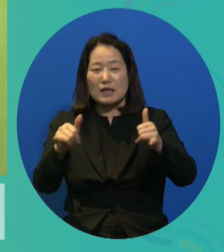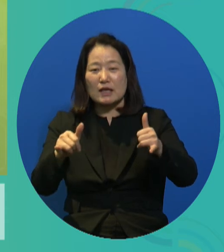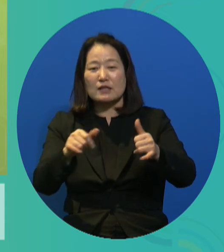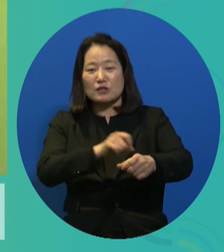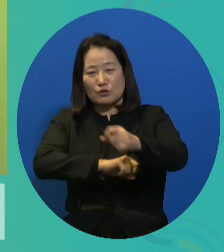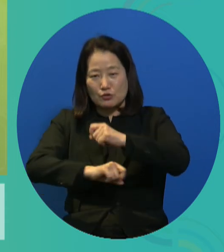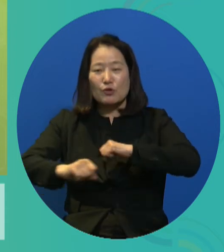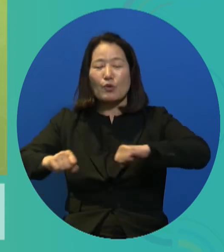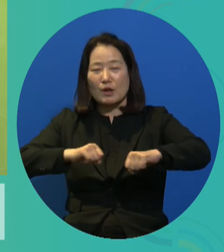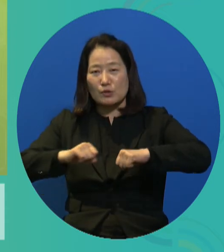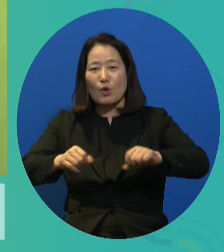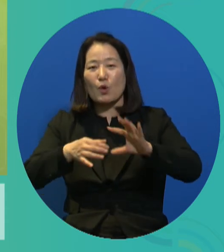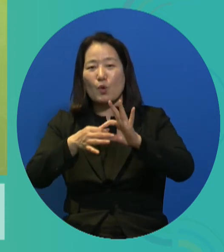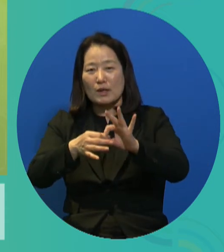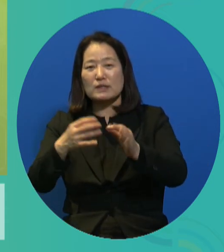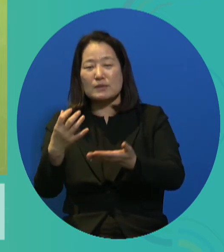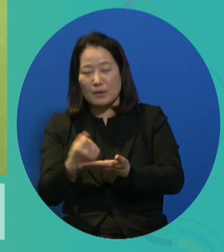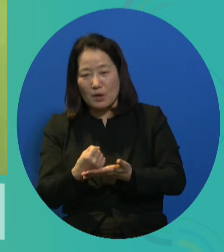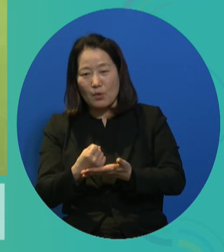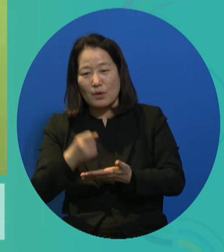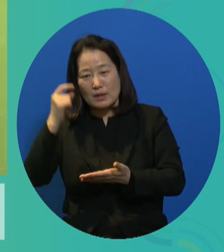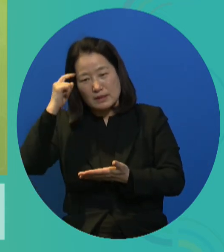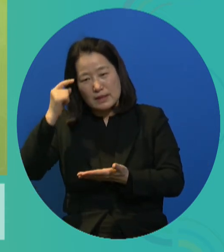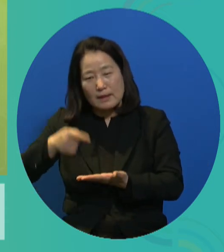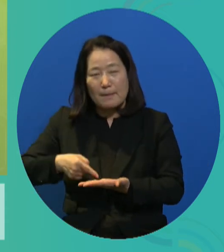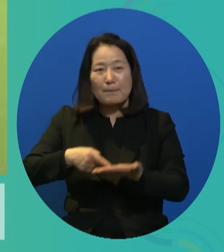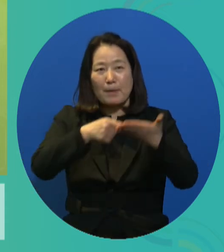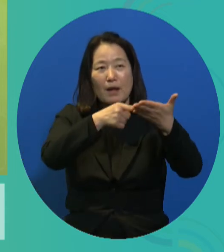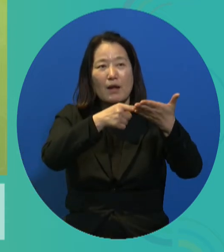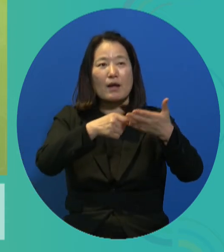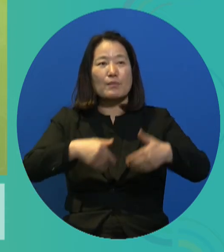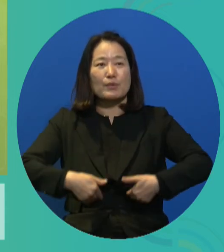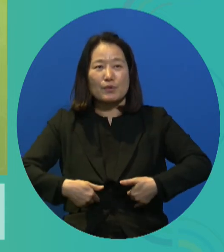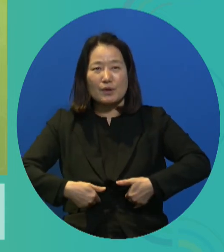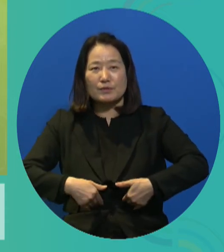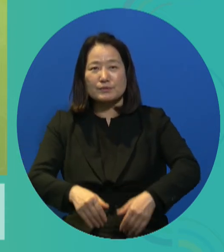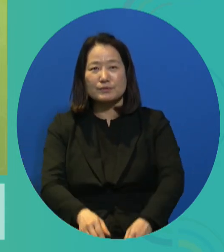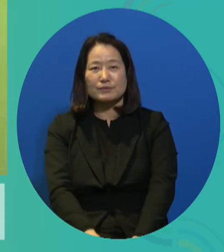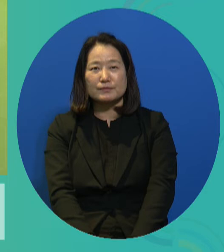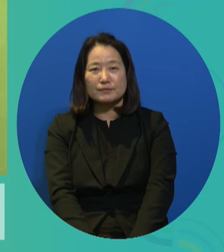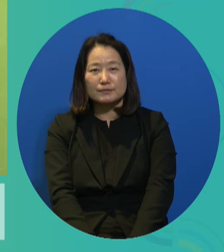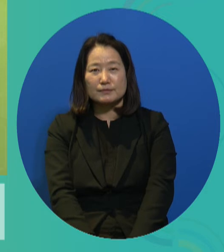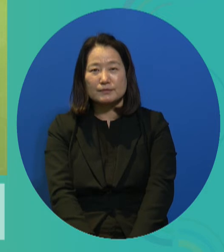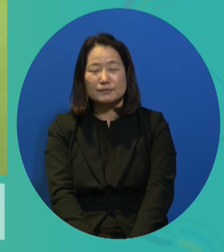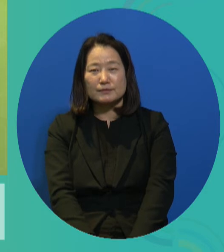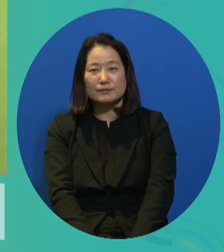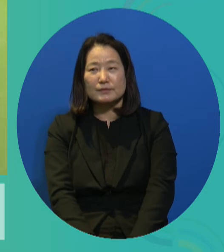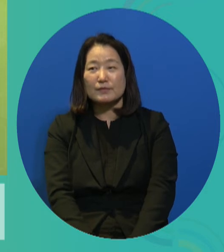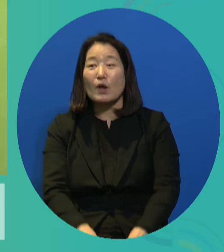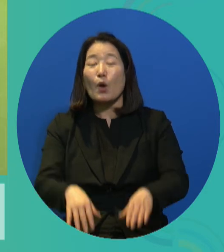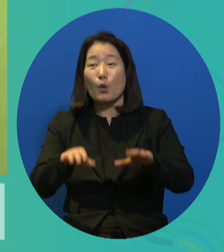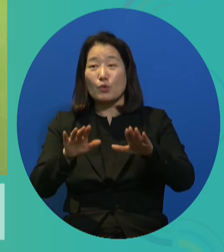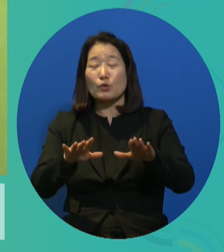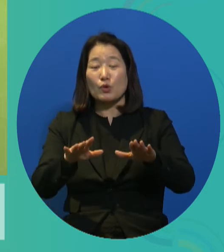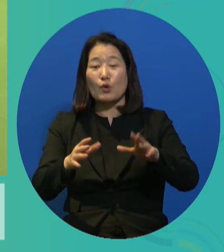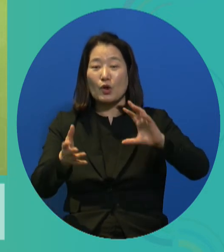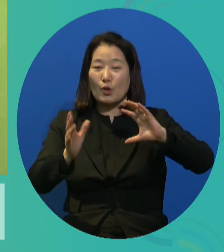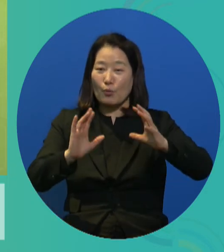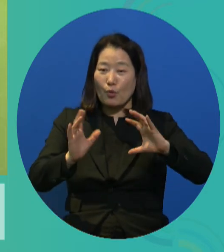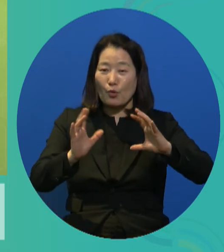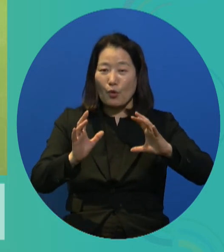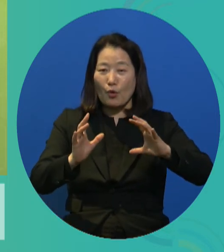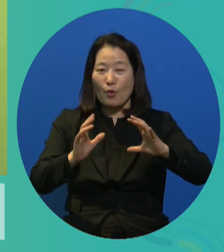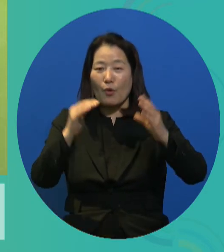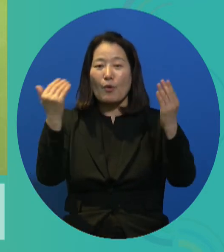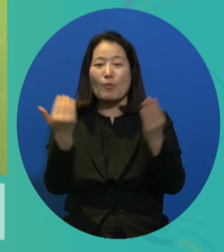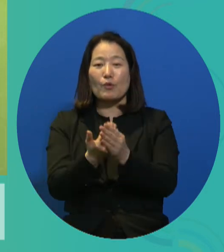changes and engage in communications if they can. I think we have to continue to let our voices be heard. I think that these discussions,